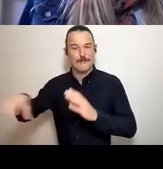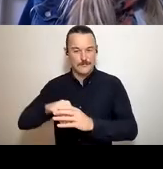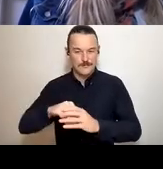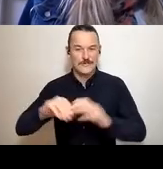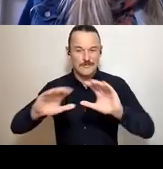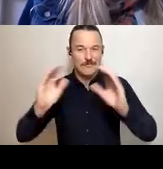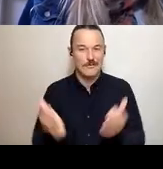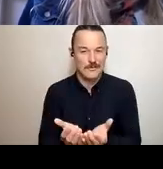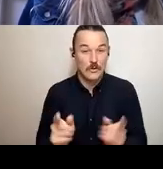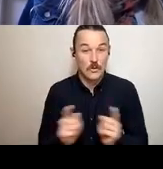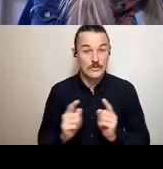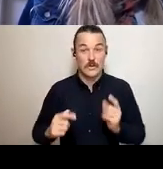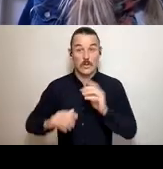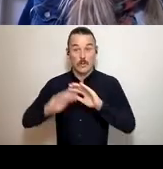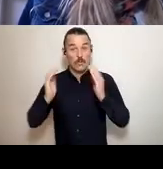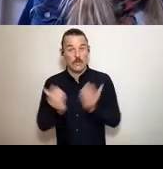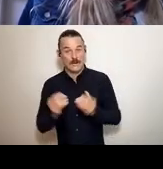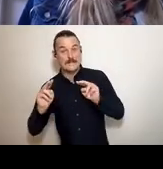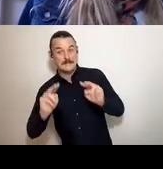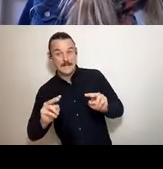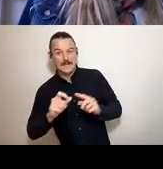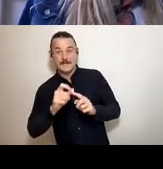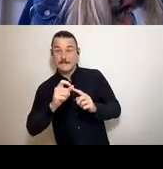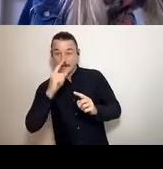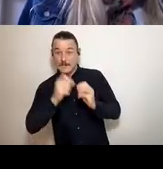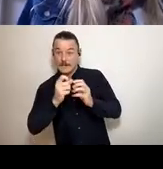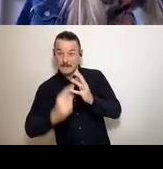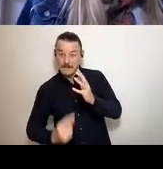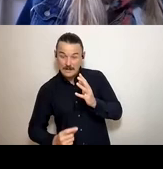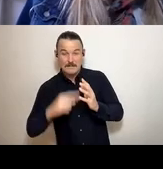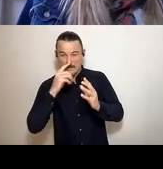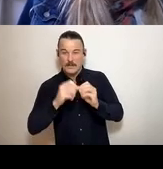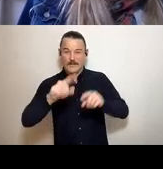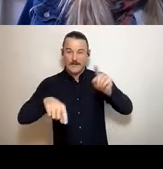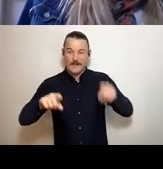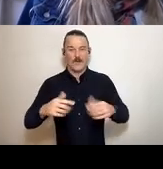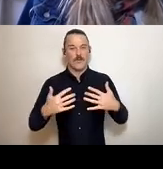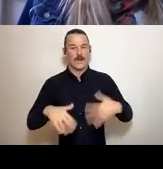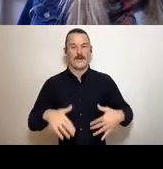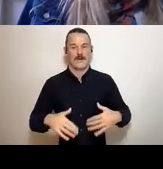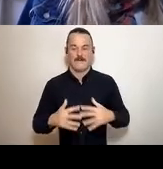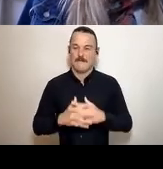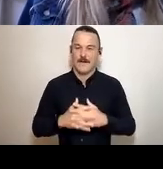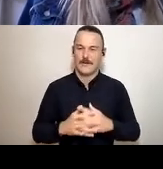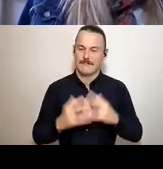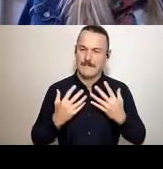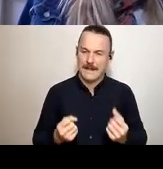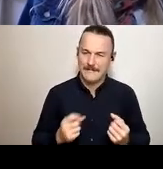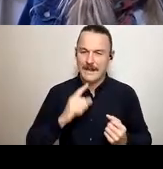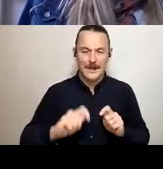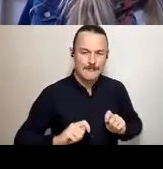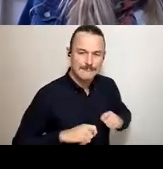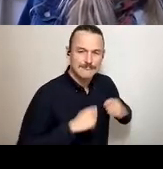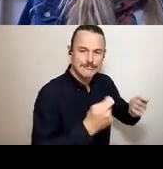value that diversity and difference can bring to society. You may on TV have recently seen the Paralympic Games and there's been a